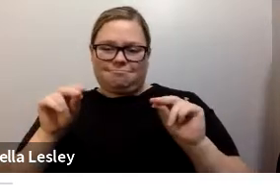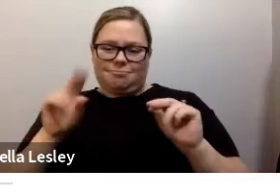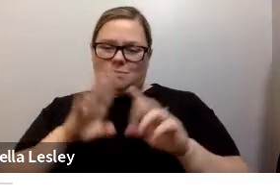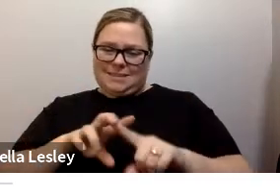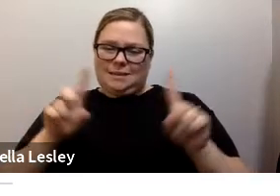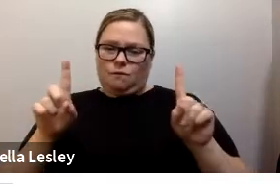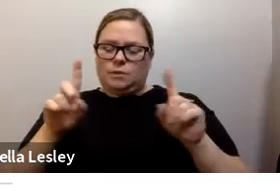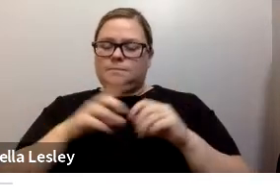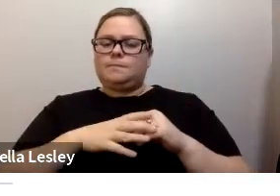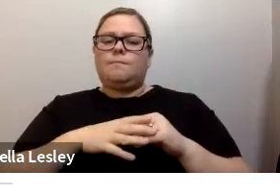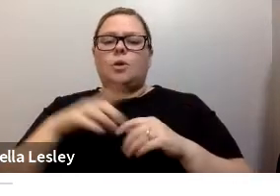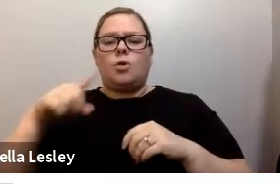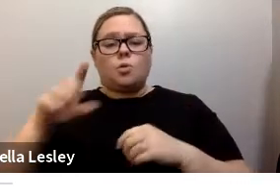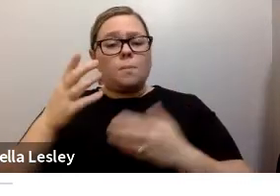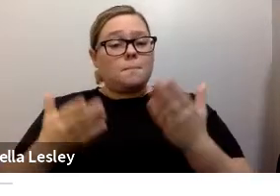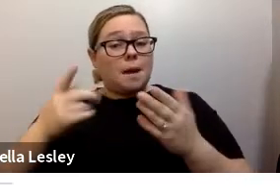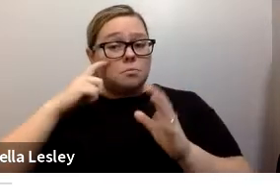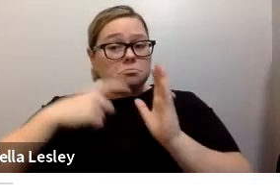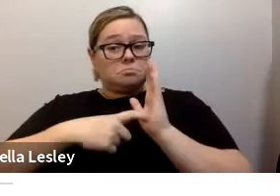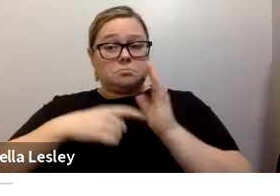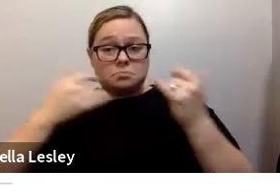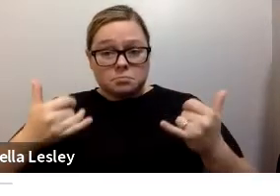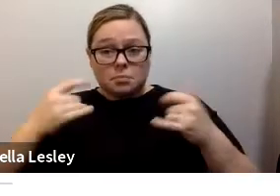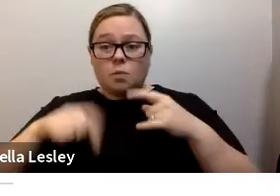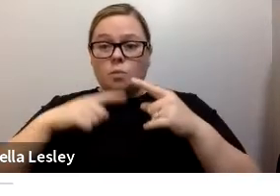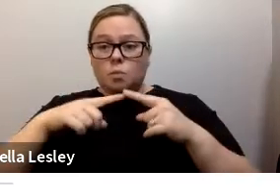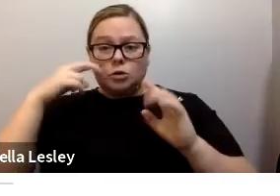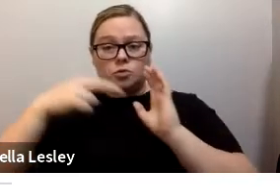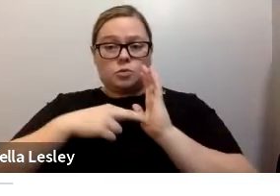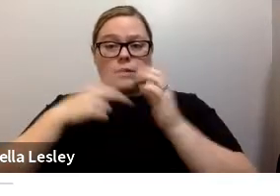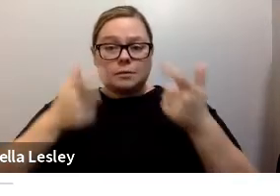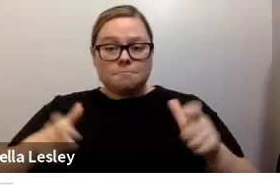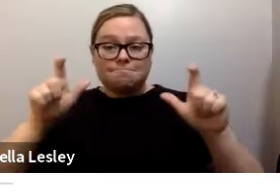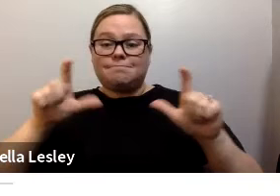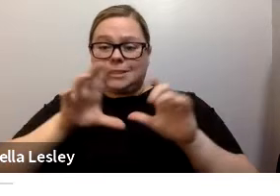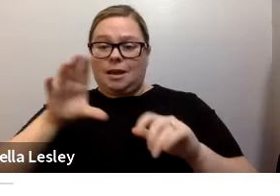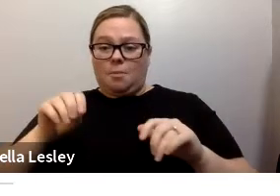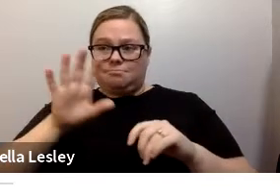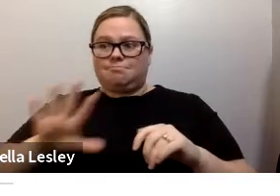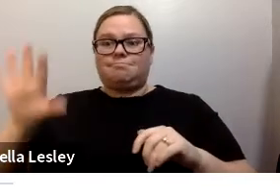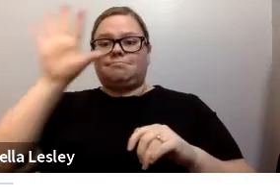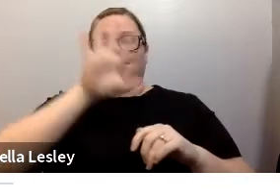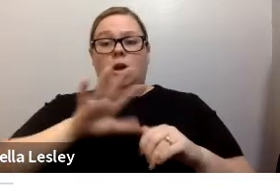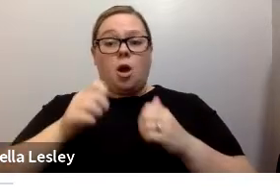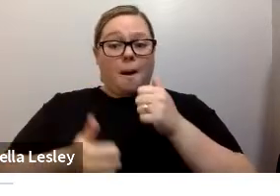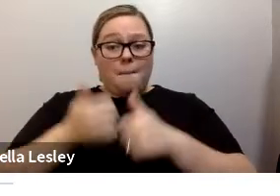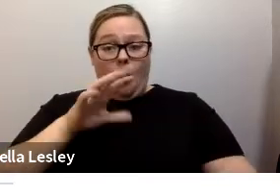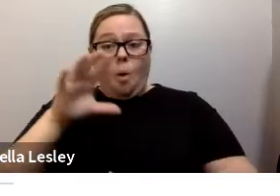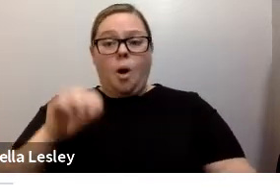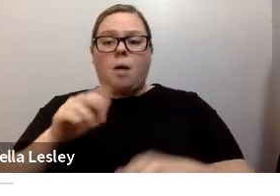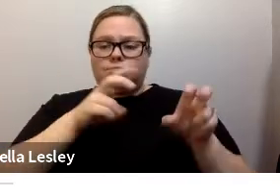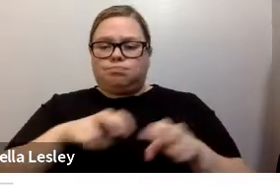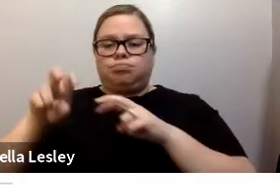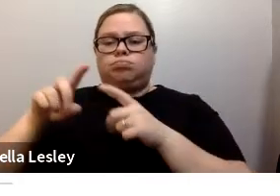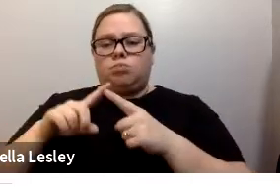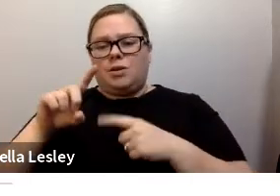You may know that today, when you look at the major companies out there, most of them are going digital. So if you